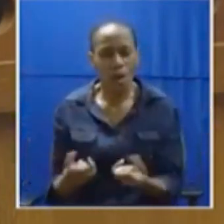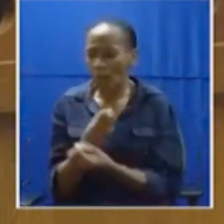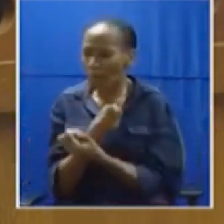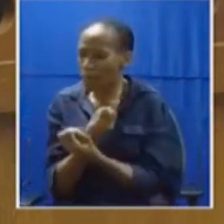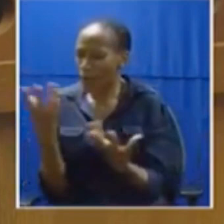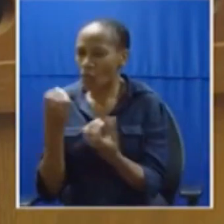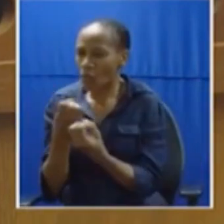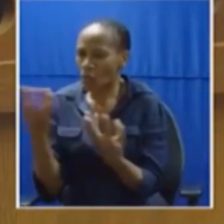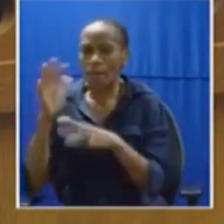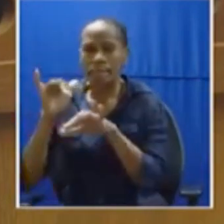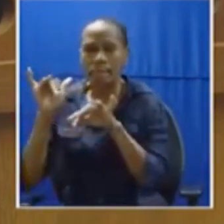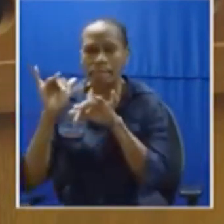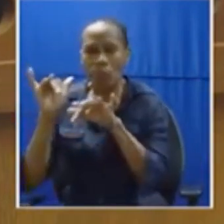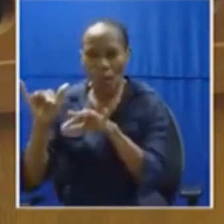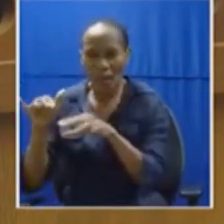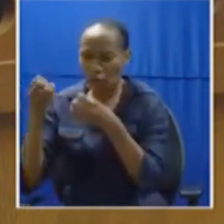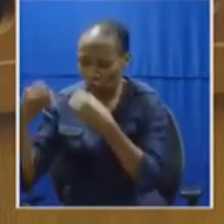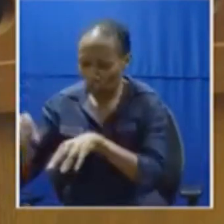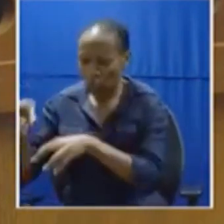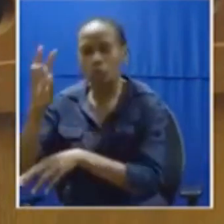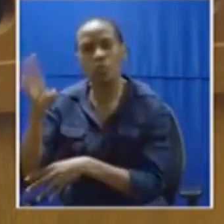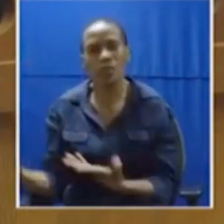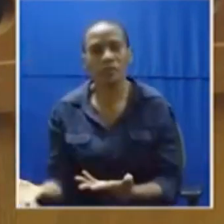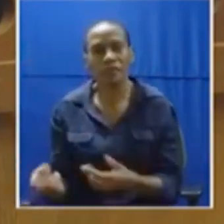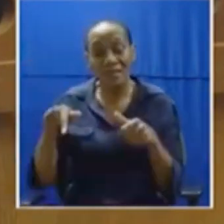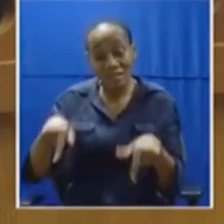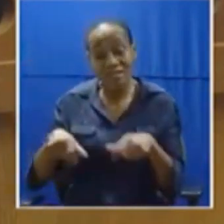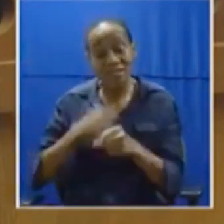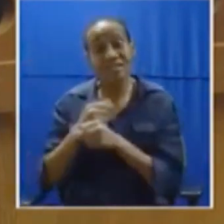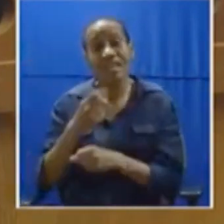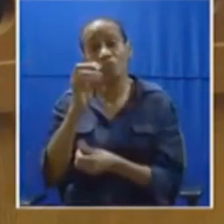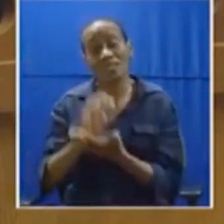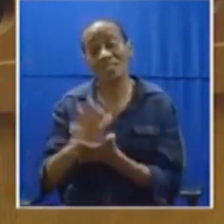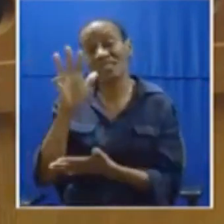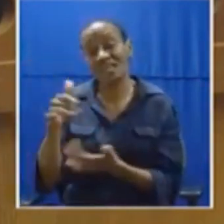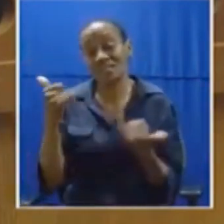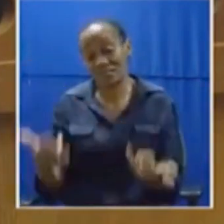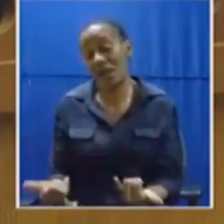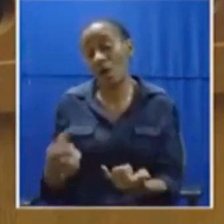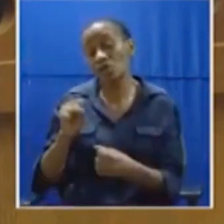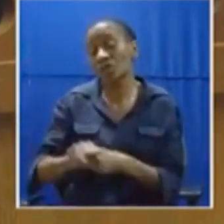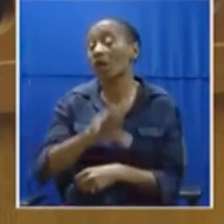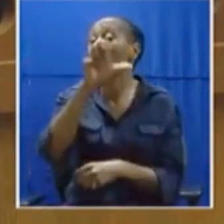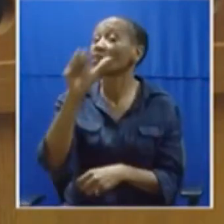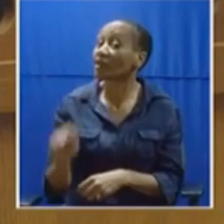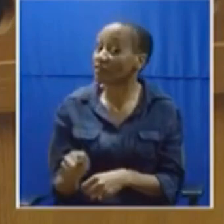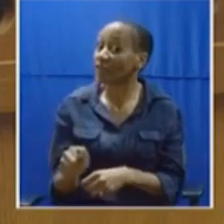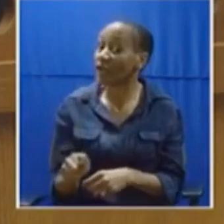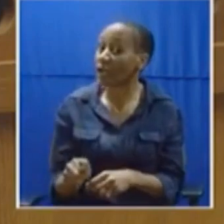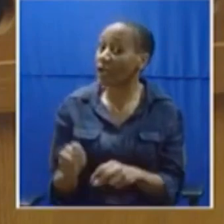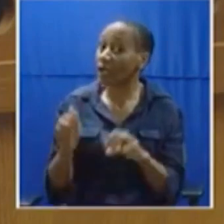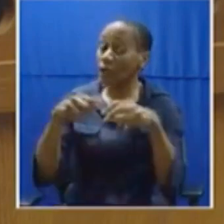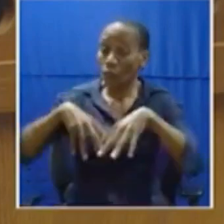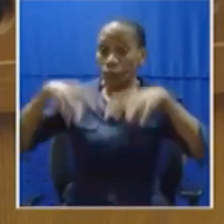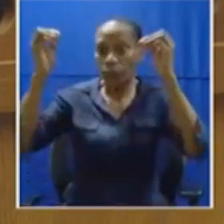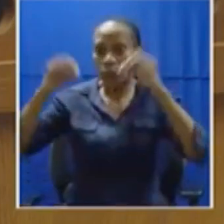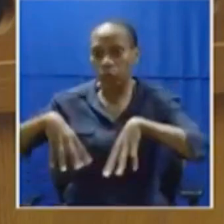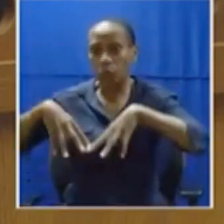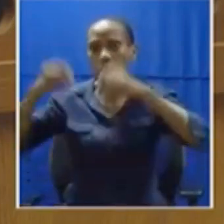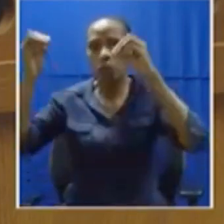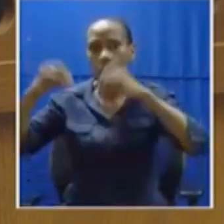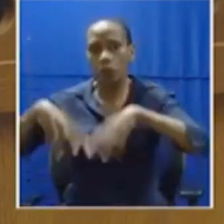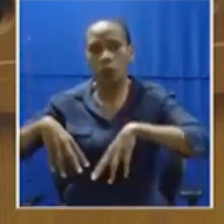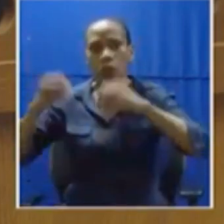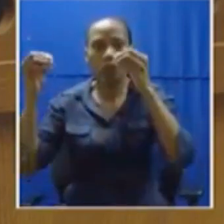jeopardy. It is now 2019 and South Africa is still experiencing rolling blackouts. Eskom still has